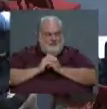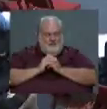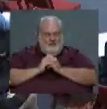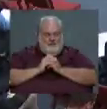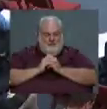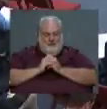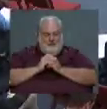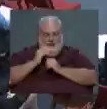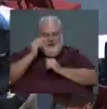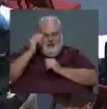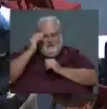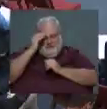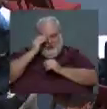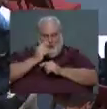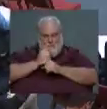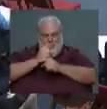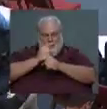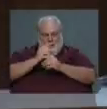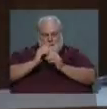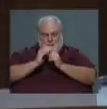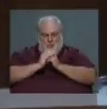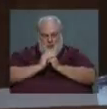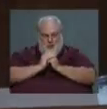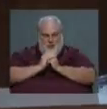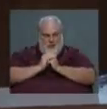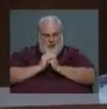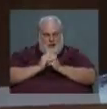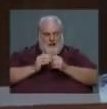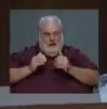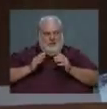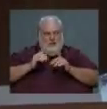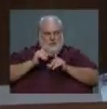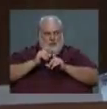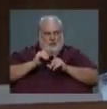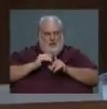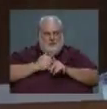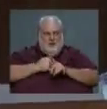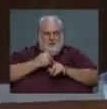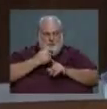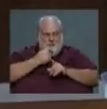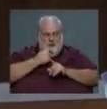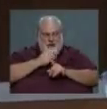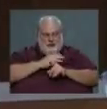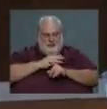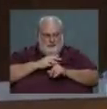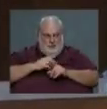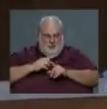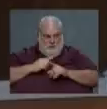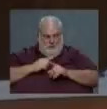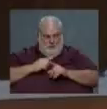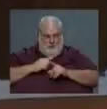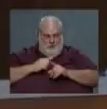My normal prayer is that we would let the words of our mouths as board members